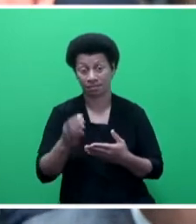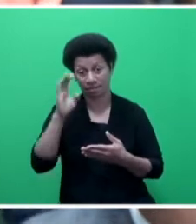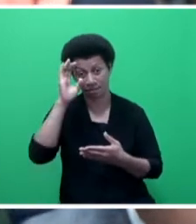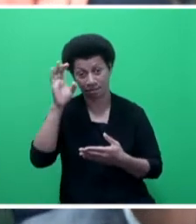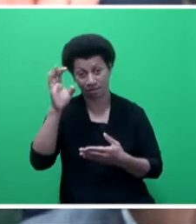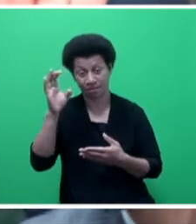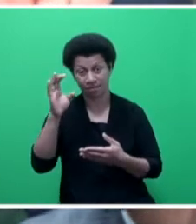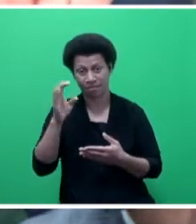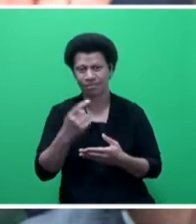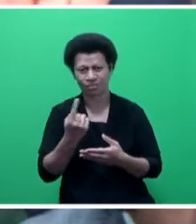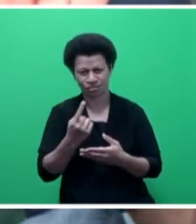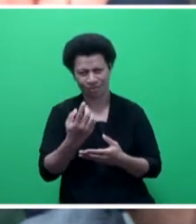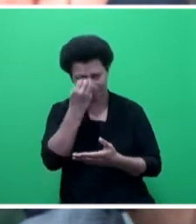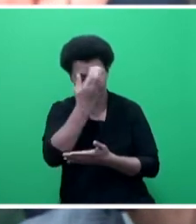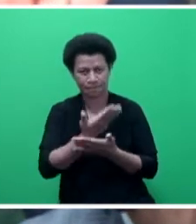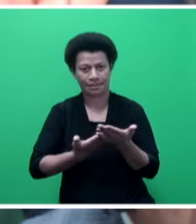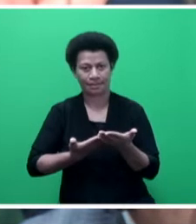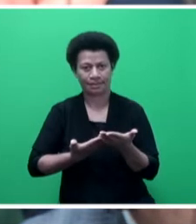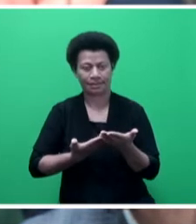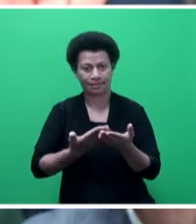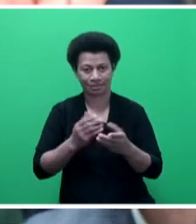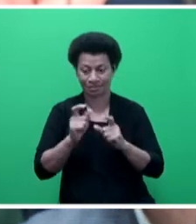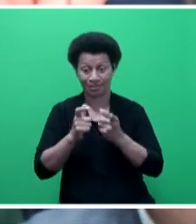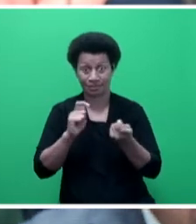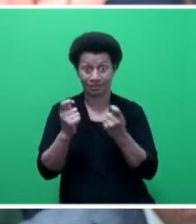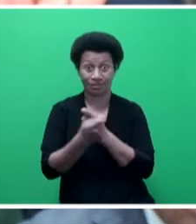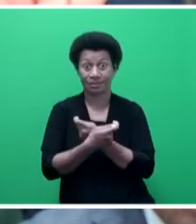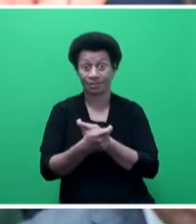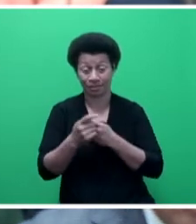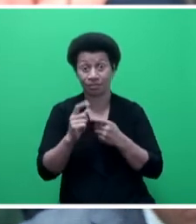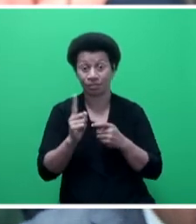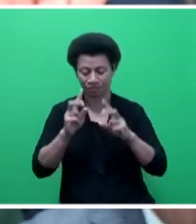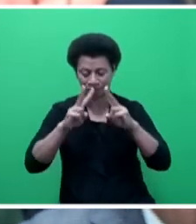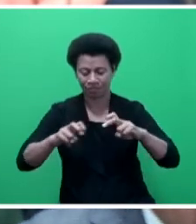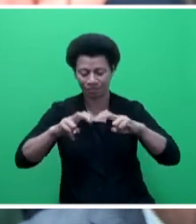the coalface of climate change to be able to carry out that research, Mr. Speaker, sir.